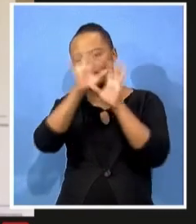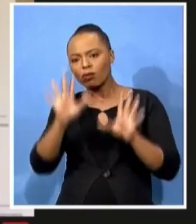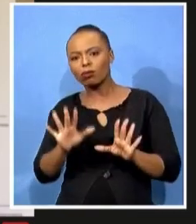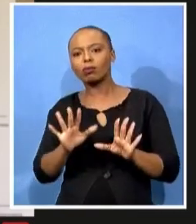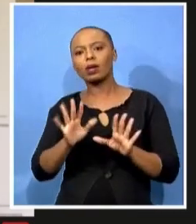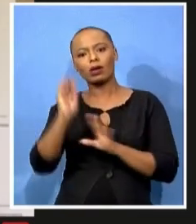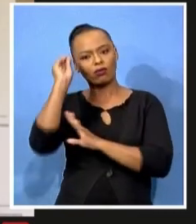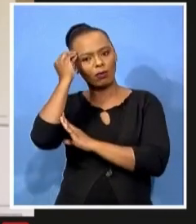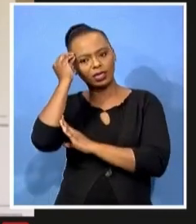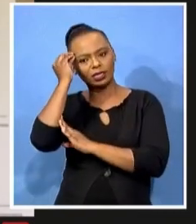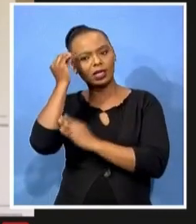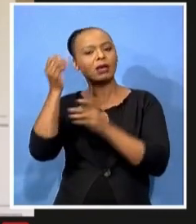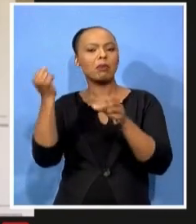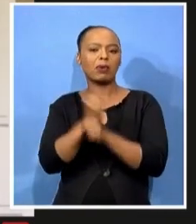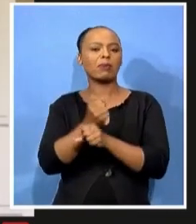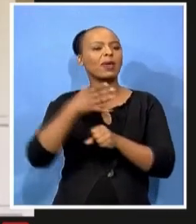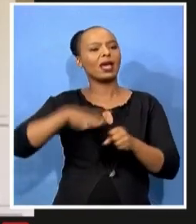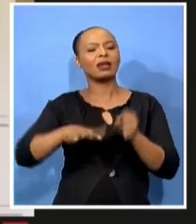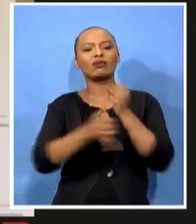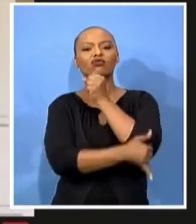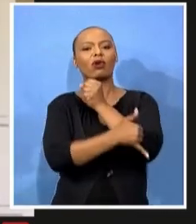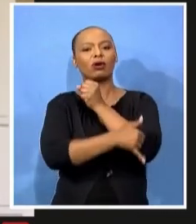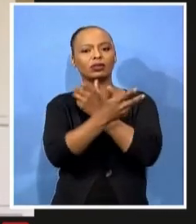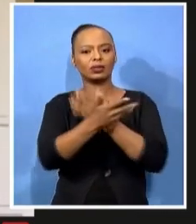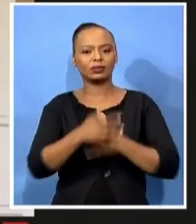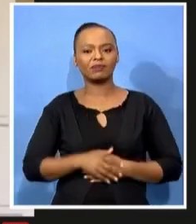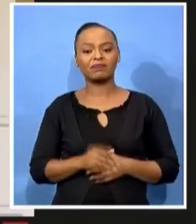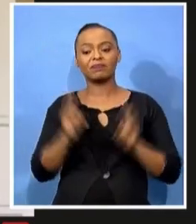with the one reality that is,